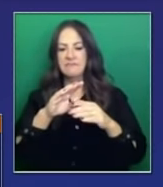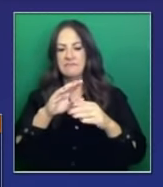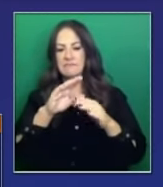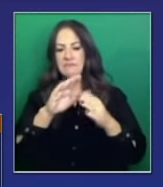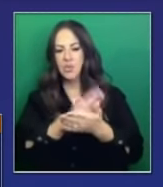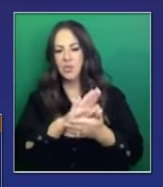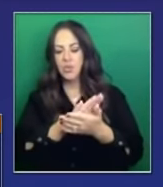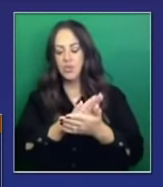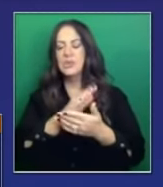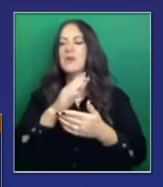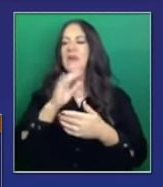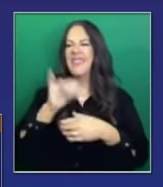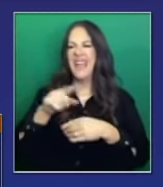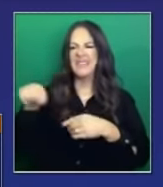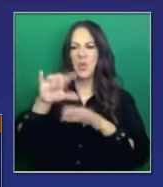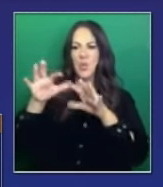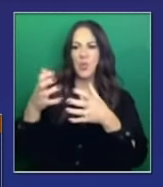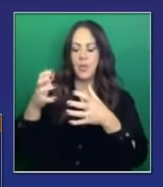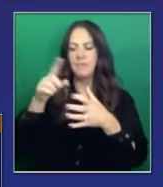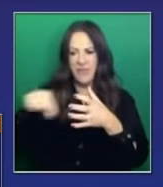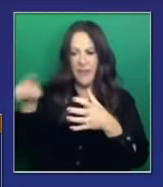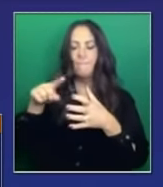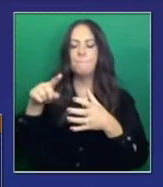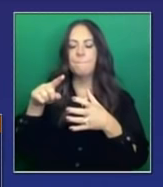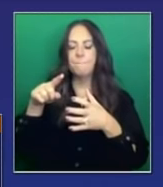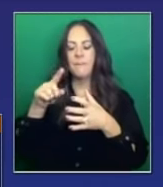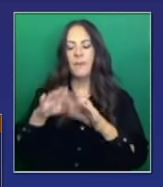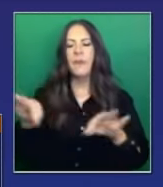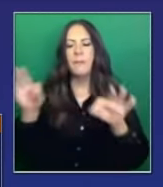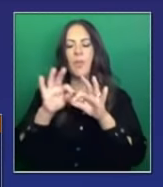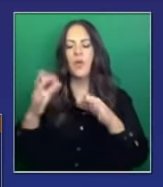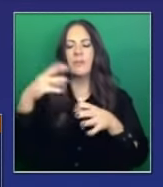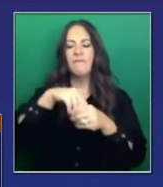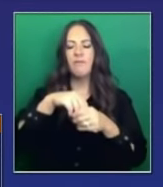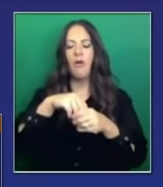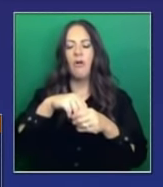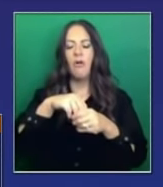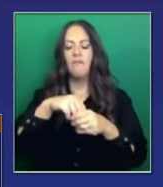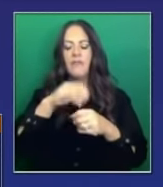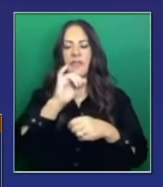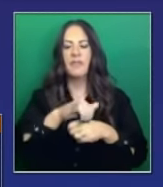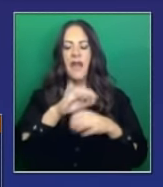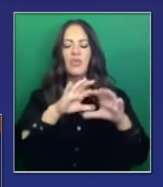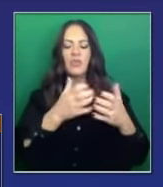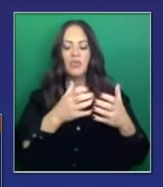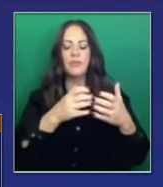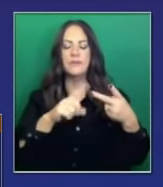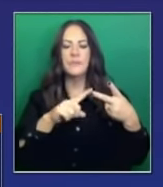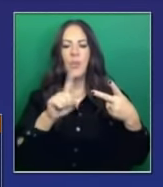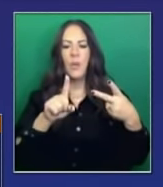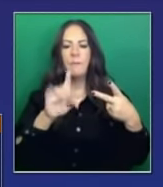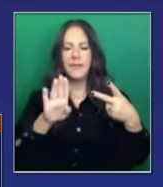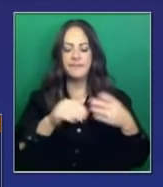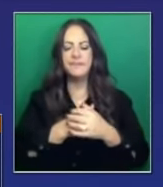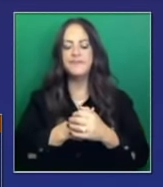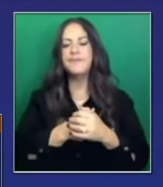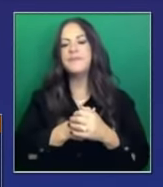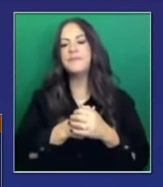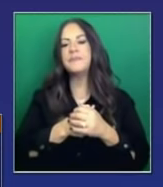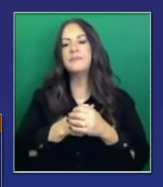for themselves and their colleagues. Here's the hands-on assistance we're talking about, and this is critical. And this is also